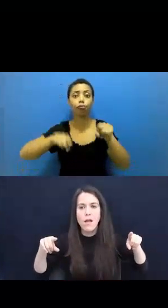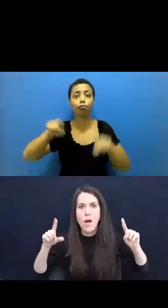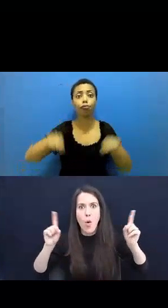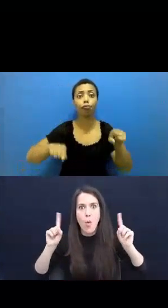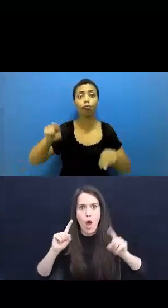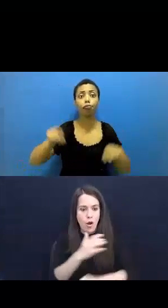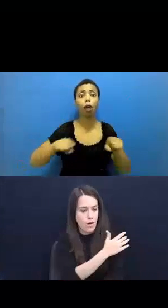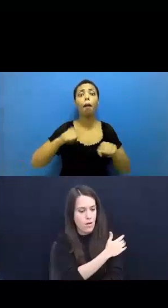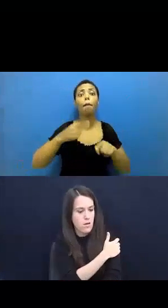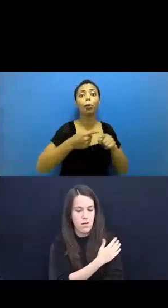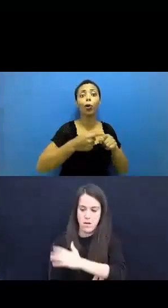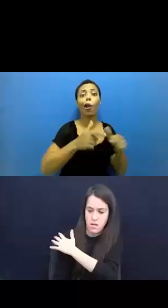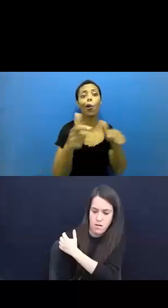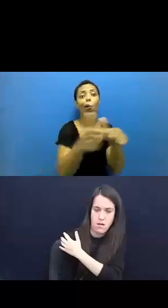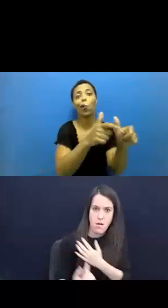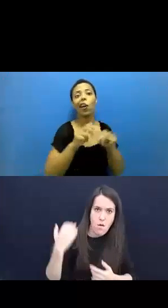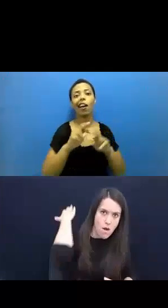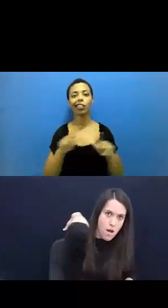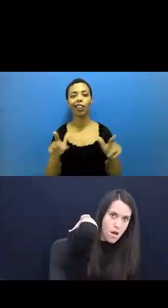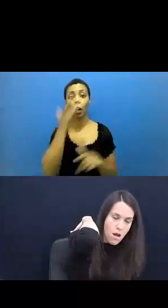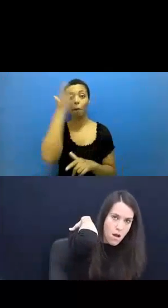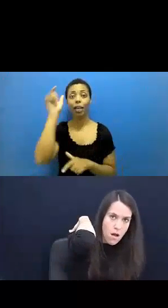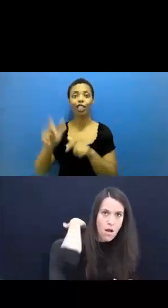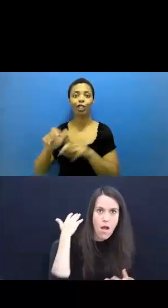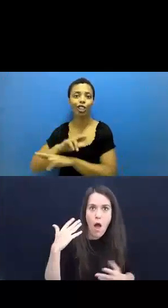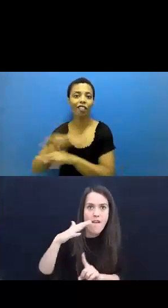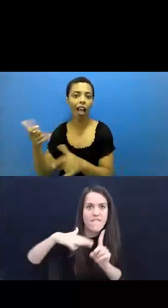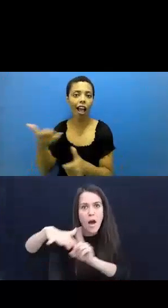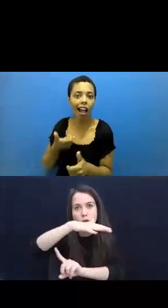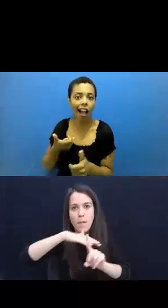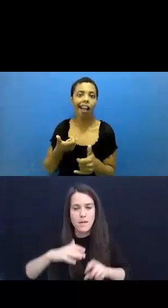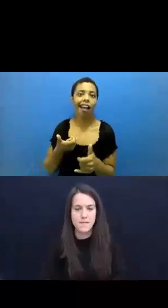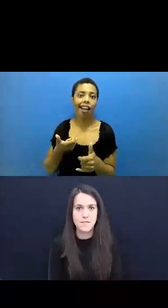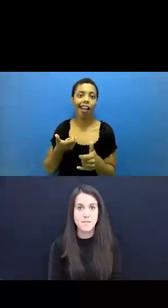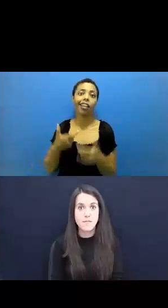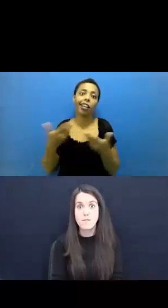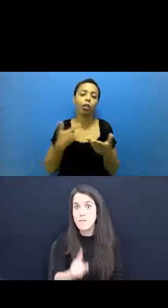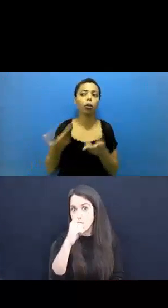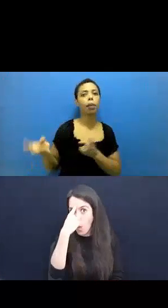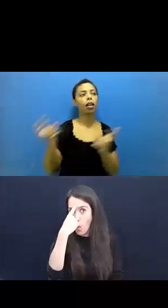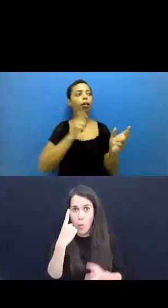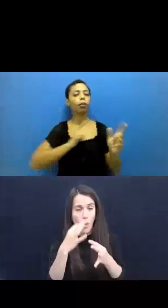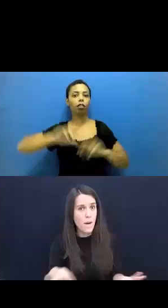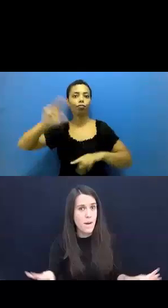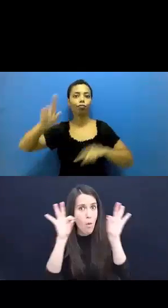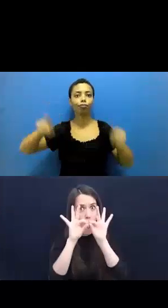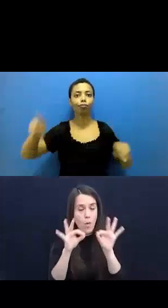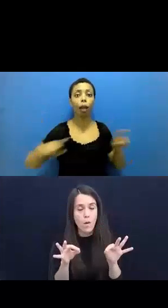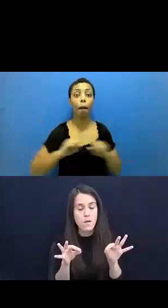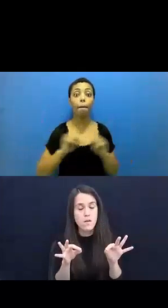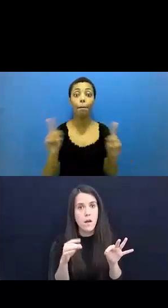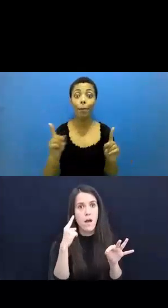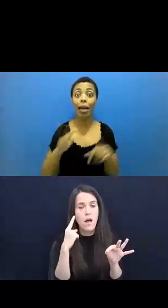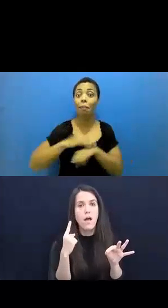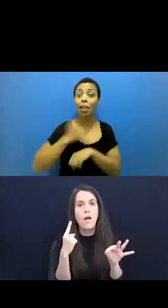locations, different sort of environmental considerations. One of the most important things about this is that it can be used